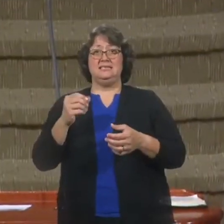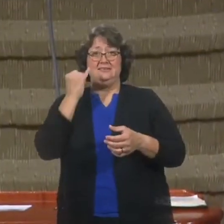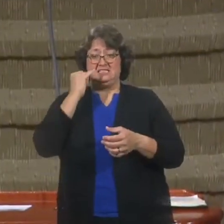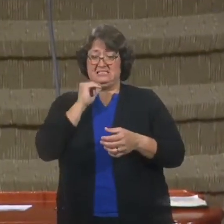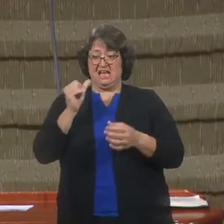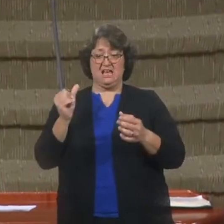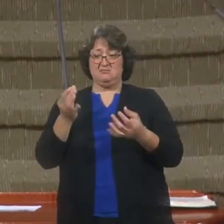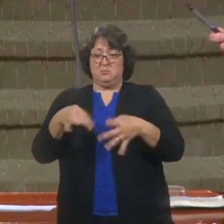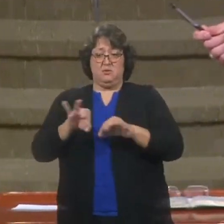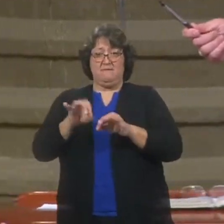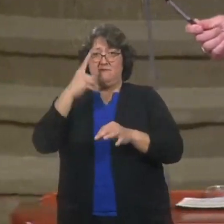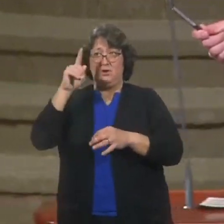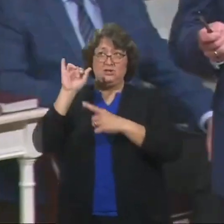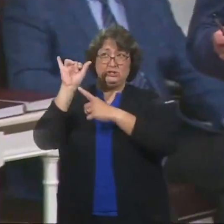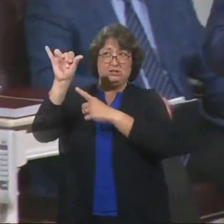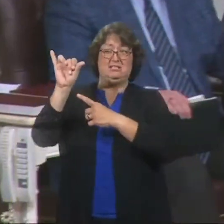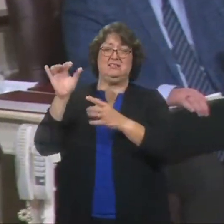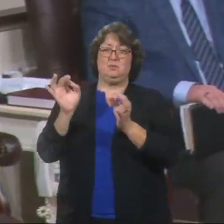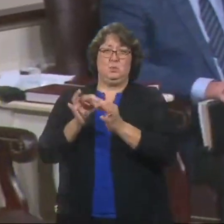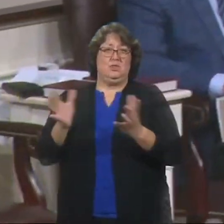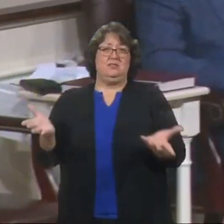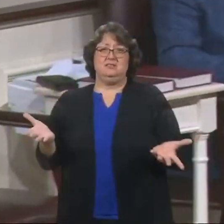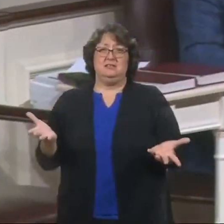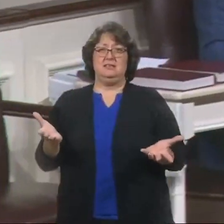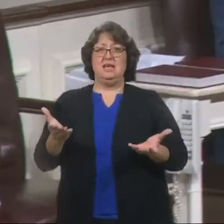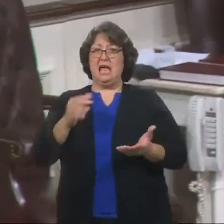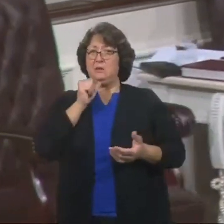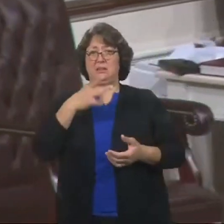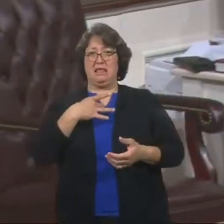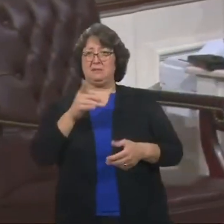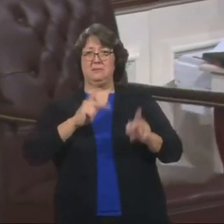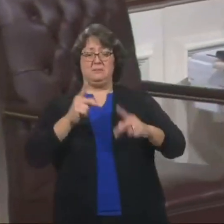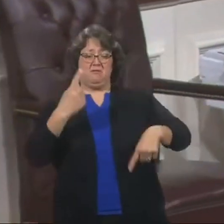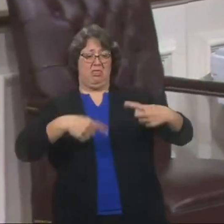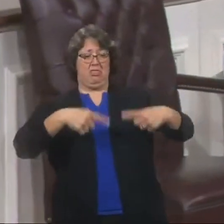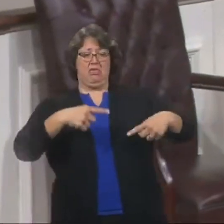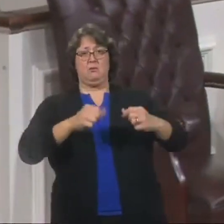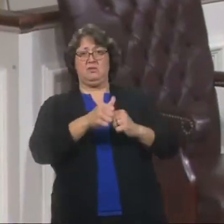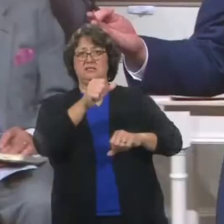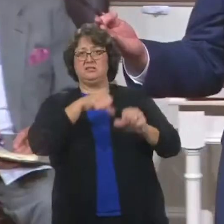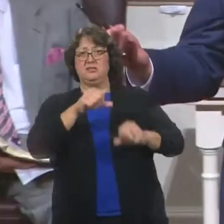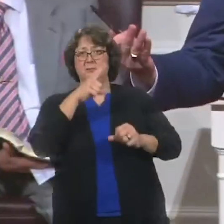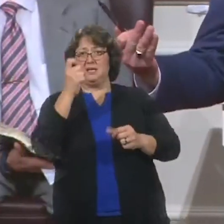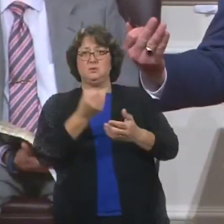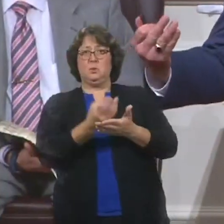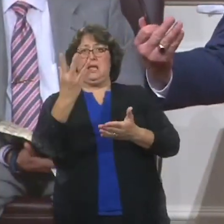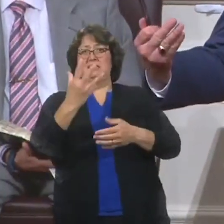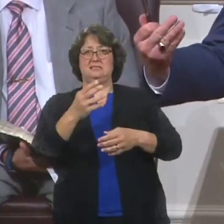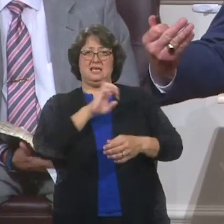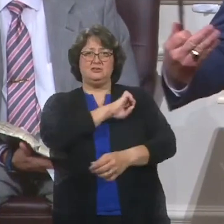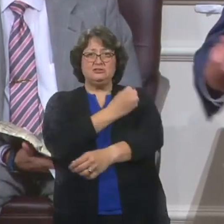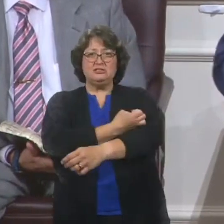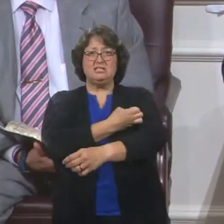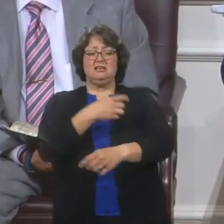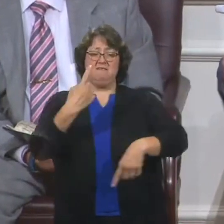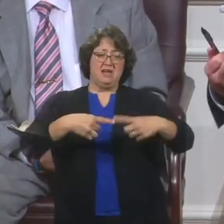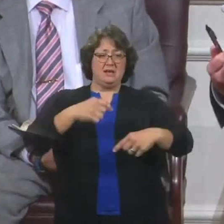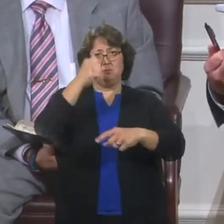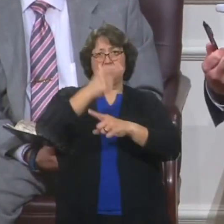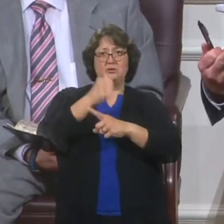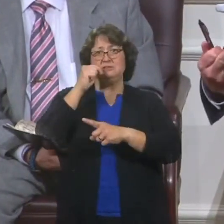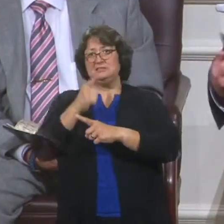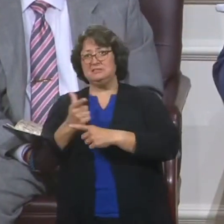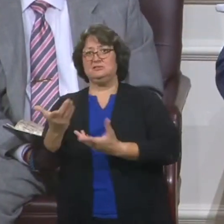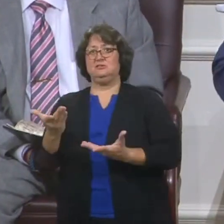eternity. That's why I can't stand it when people start fighting with each other. Because you waste so much energy fighting a brother or